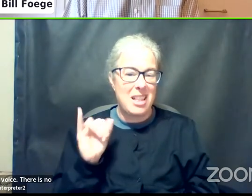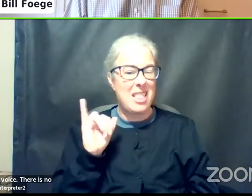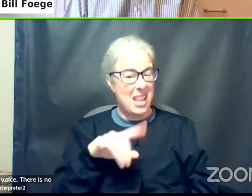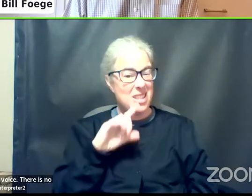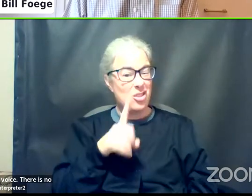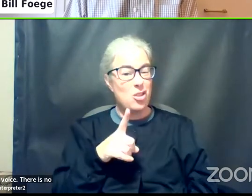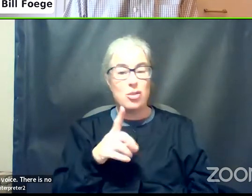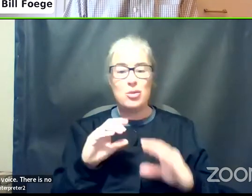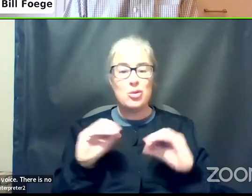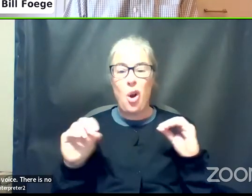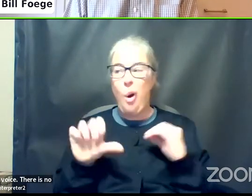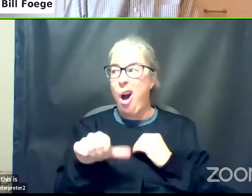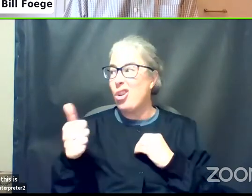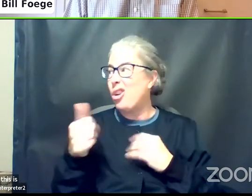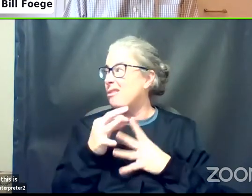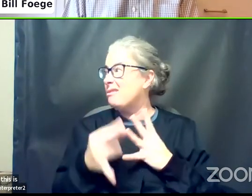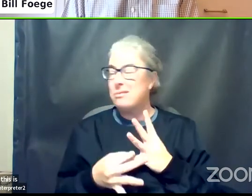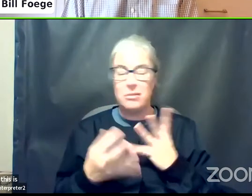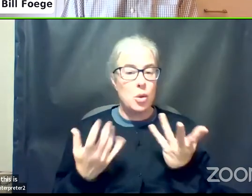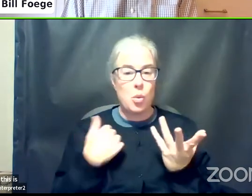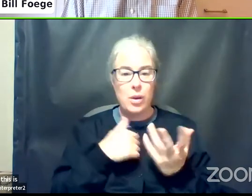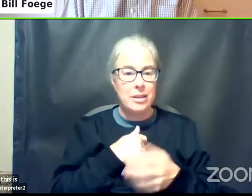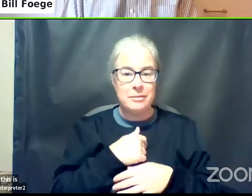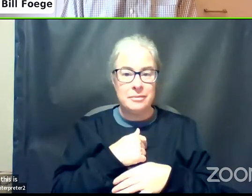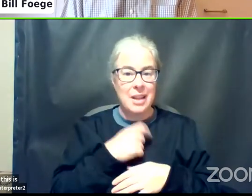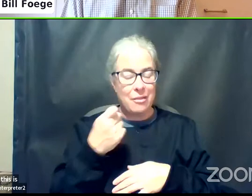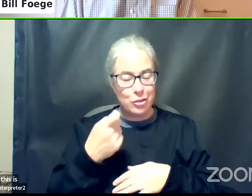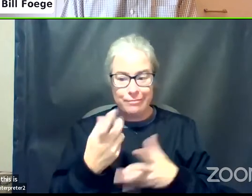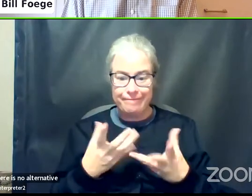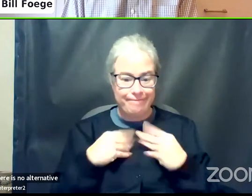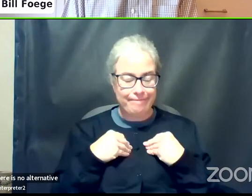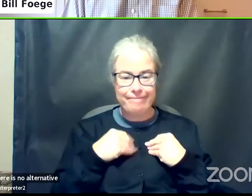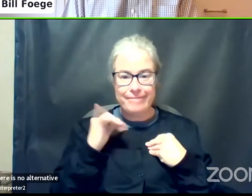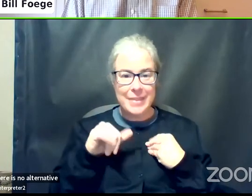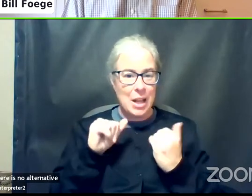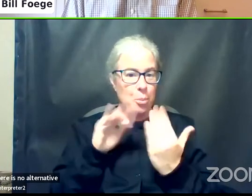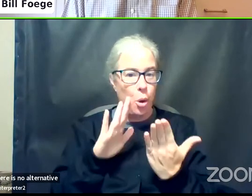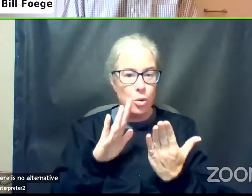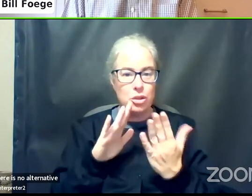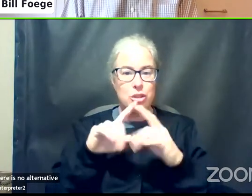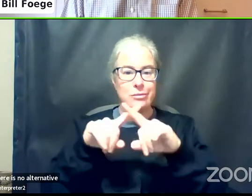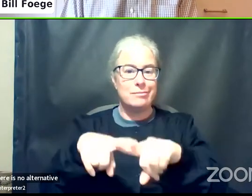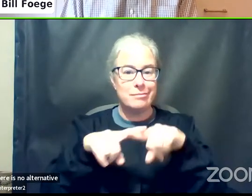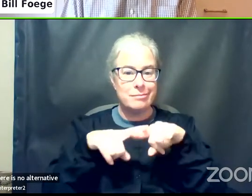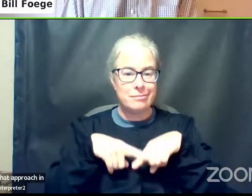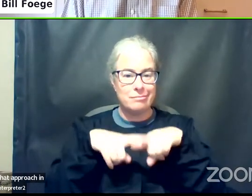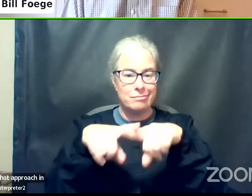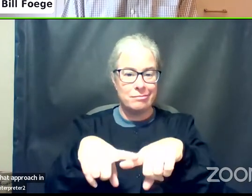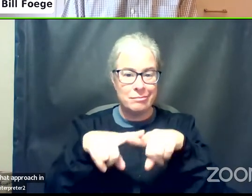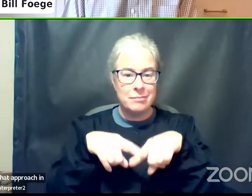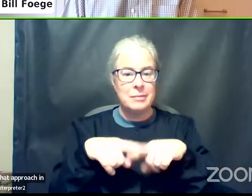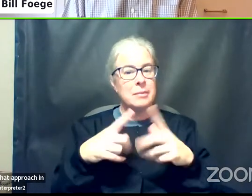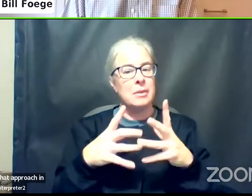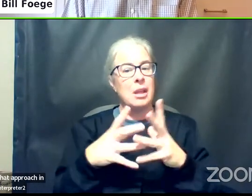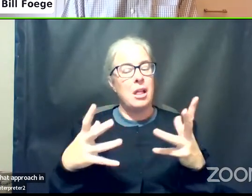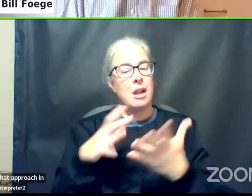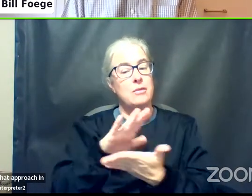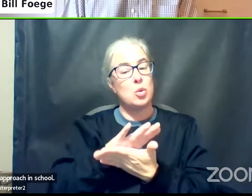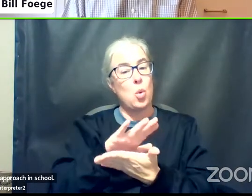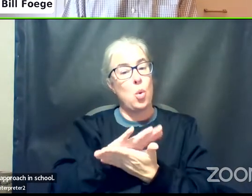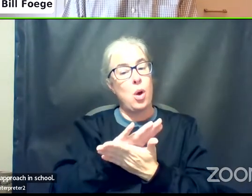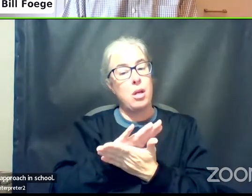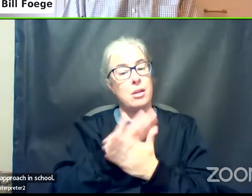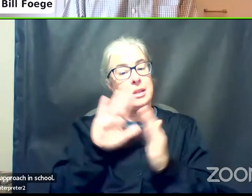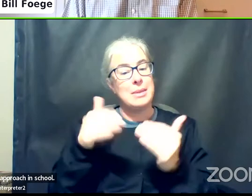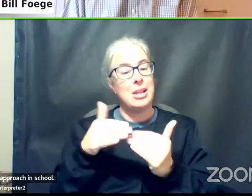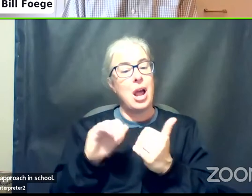is true there is no alternative and we've just got to take that approach in school that much of school is built